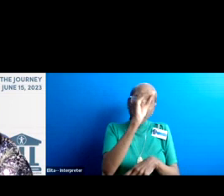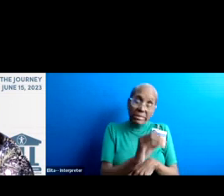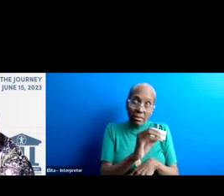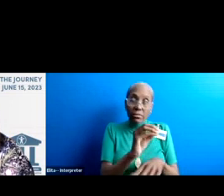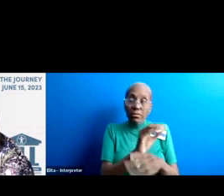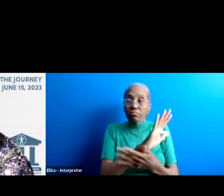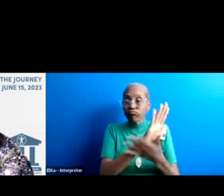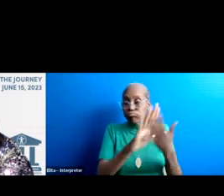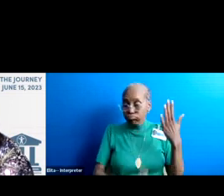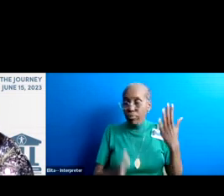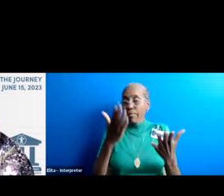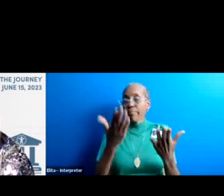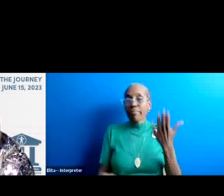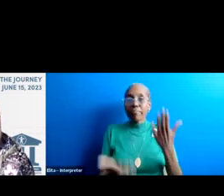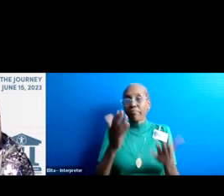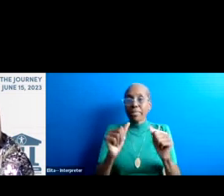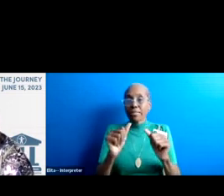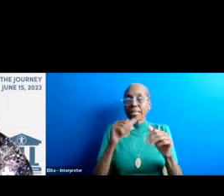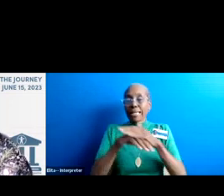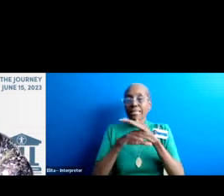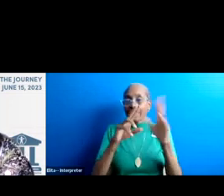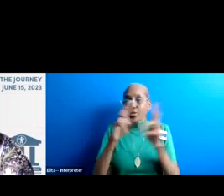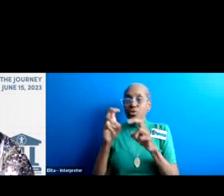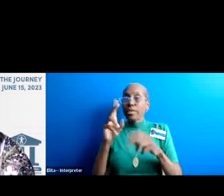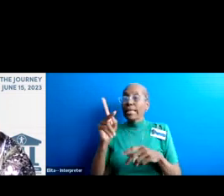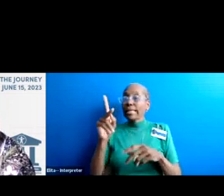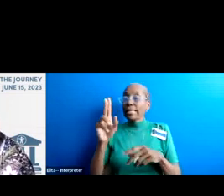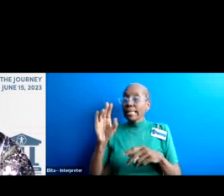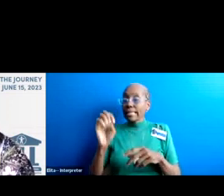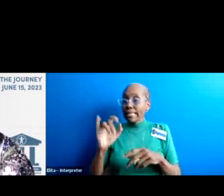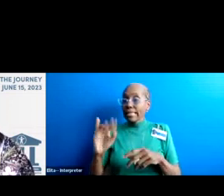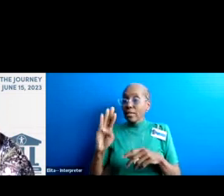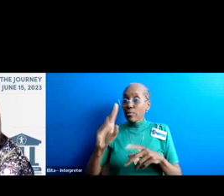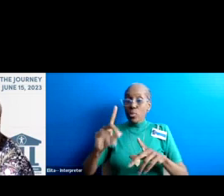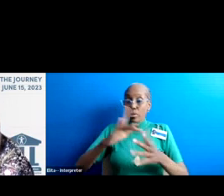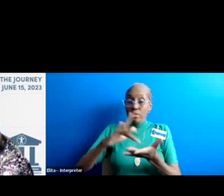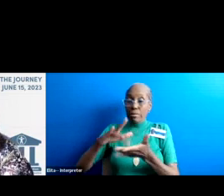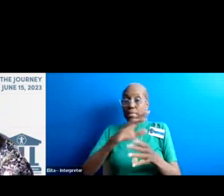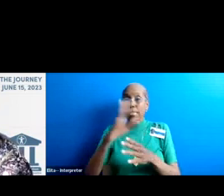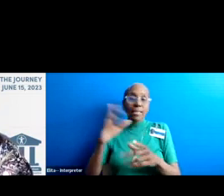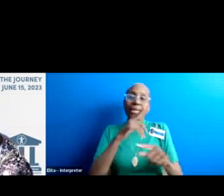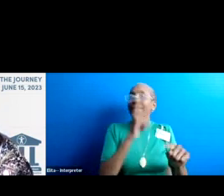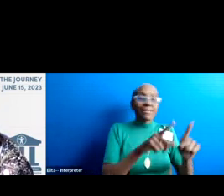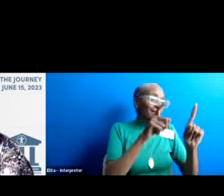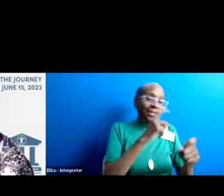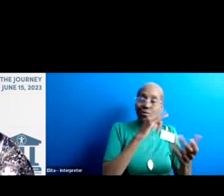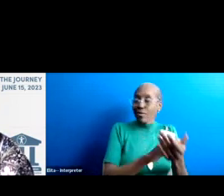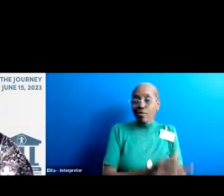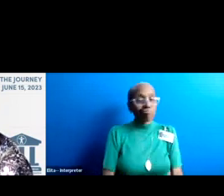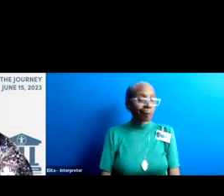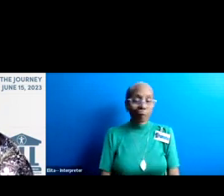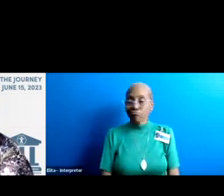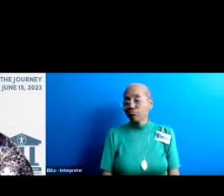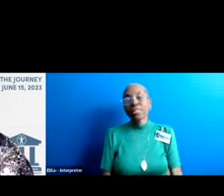all of the potential accessibility issues. There are still, like the keyboard navigation stuff that I was doing, it can't test for that. So there's